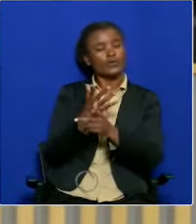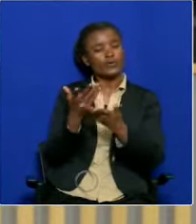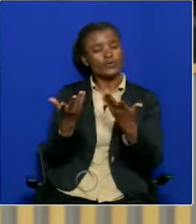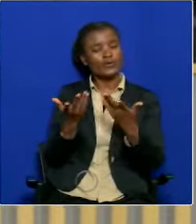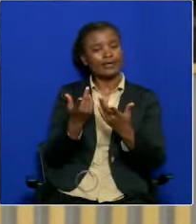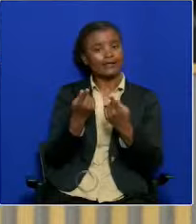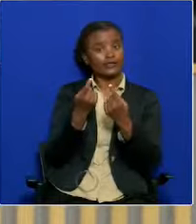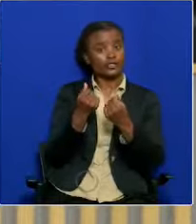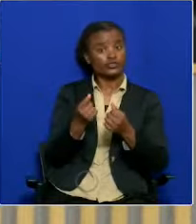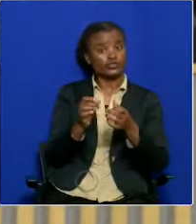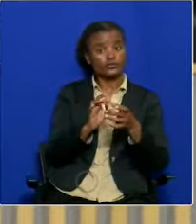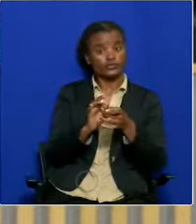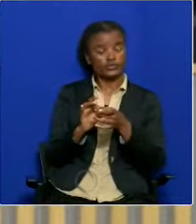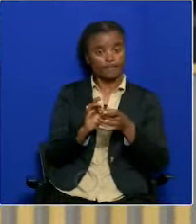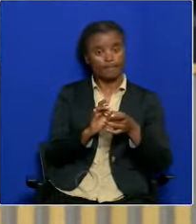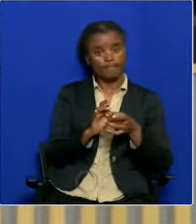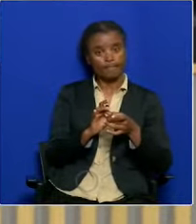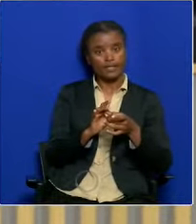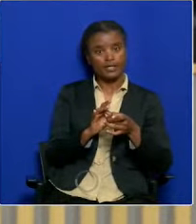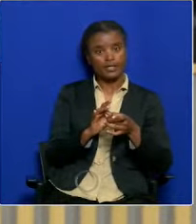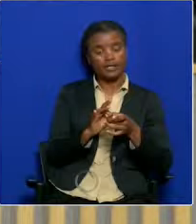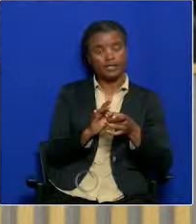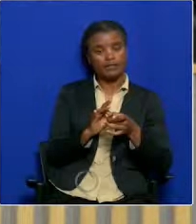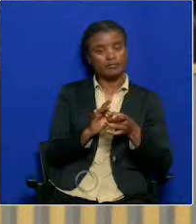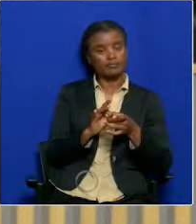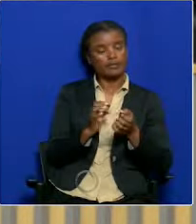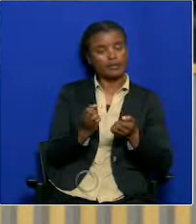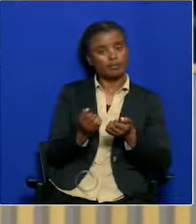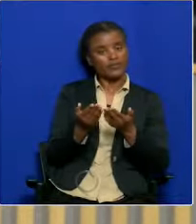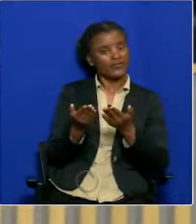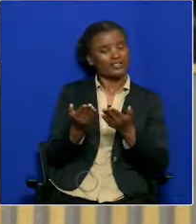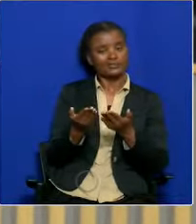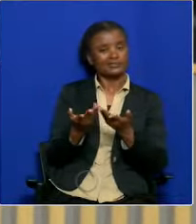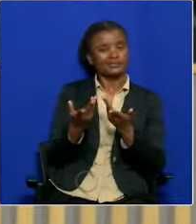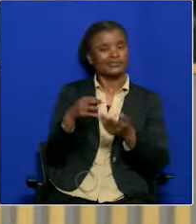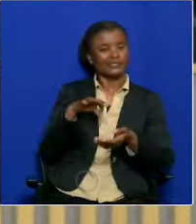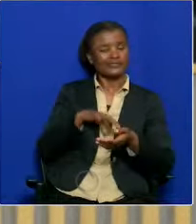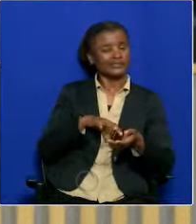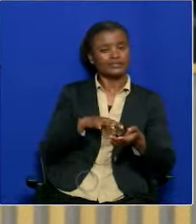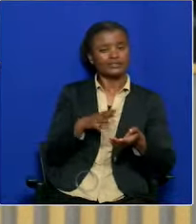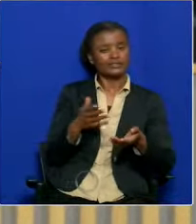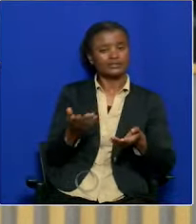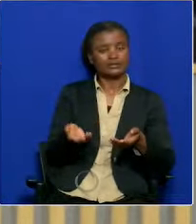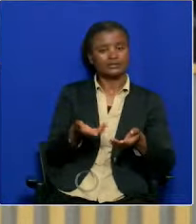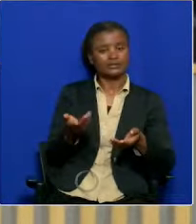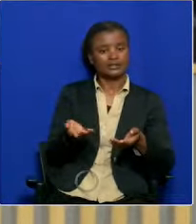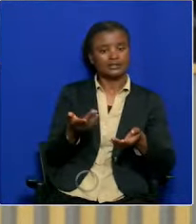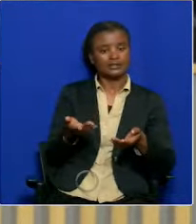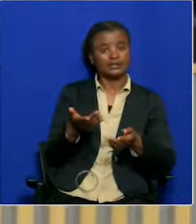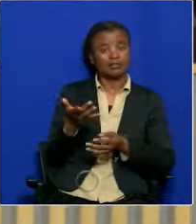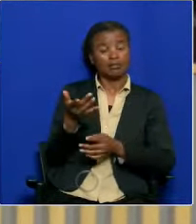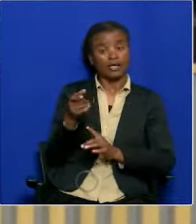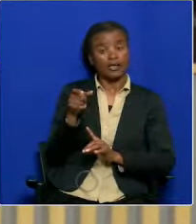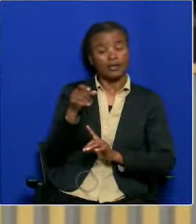they provide a benefit in the way that I've described it, where when the police officer, and I think we